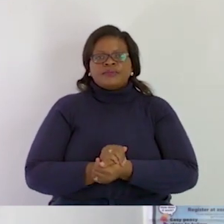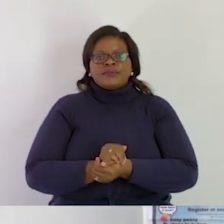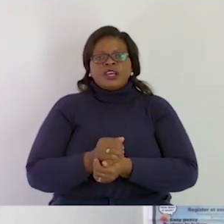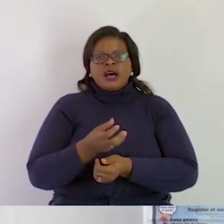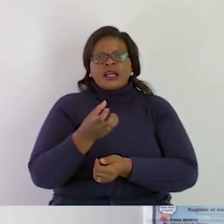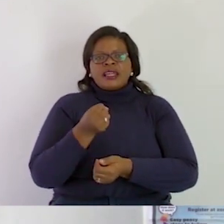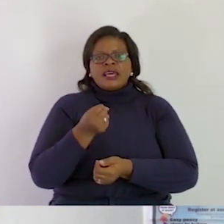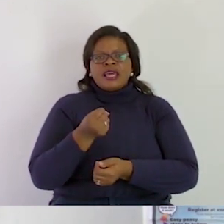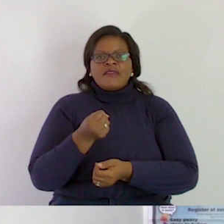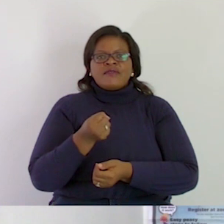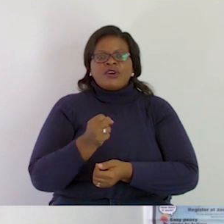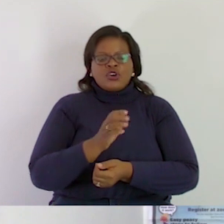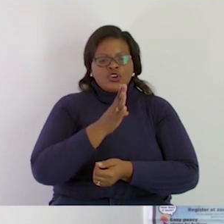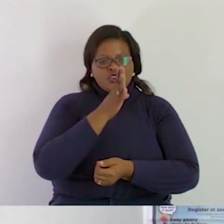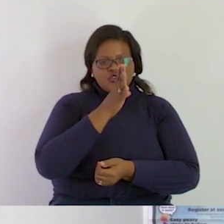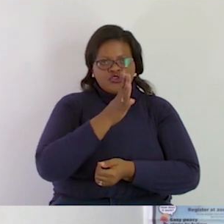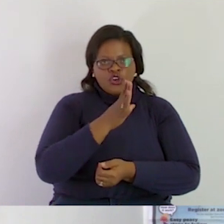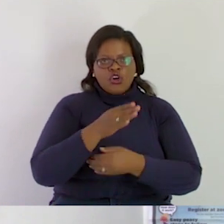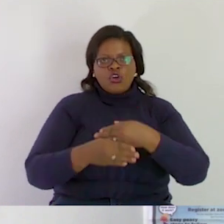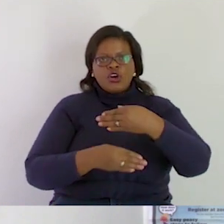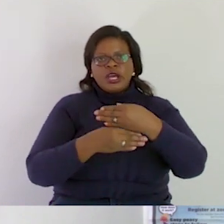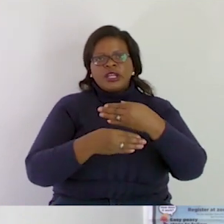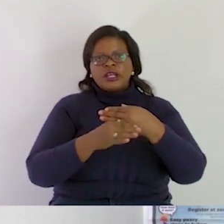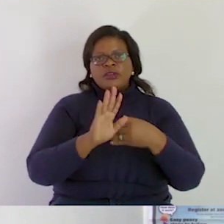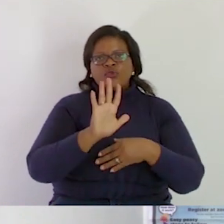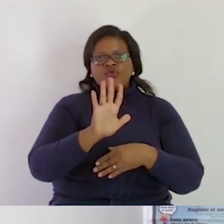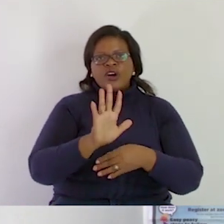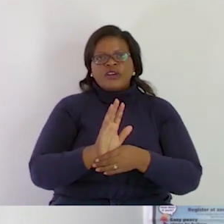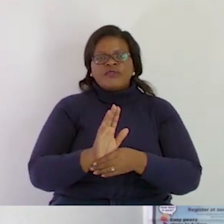4 added to 5 to give me 9.